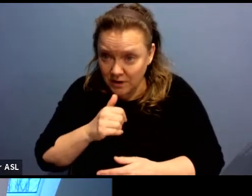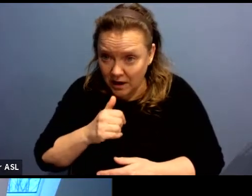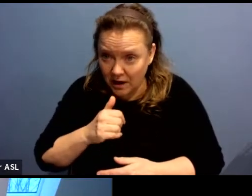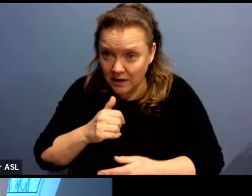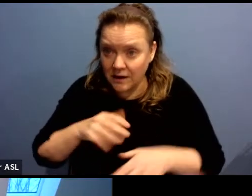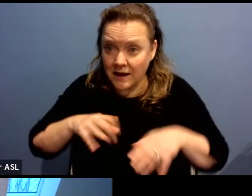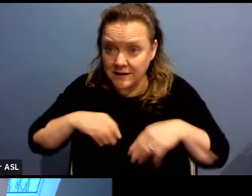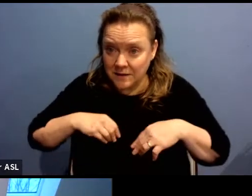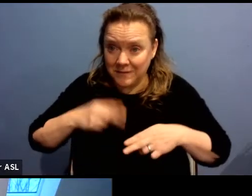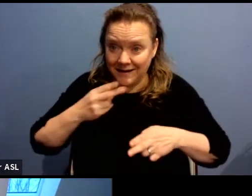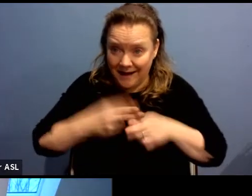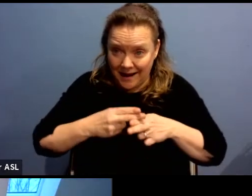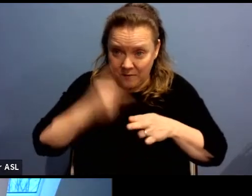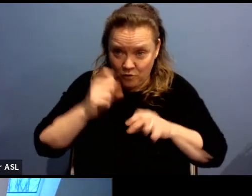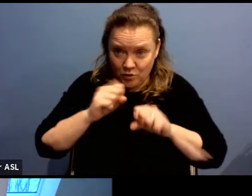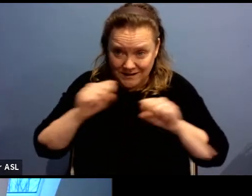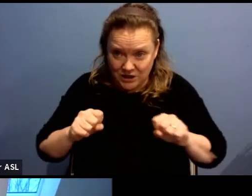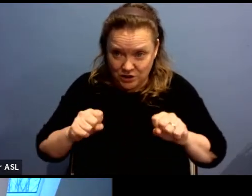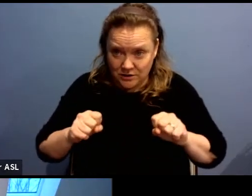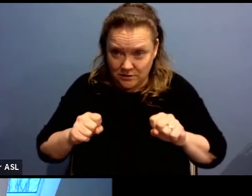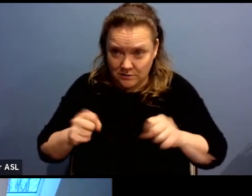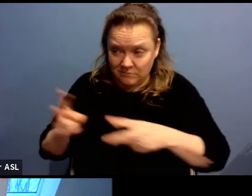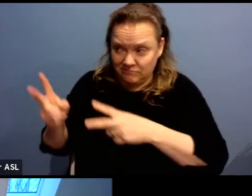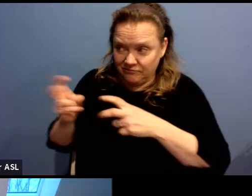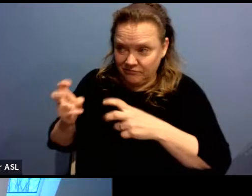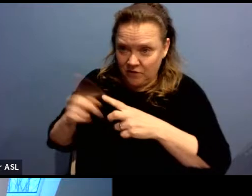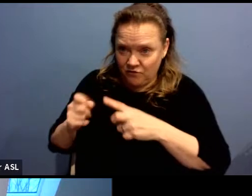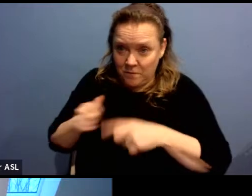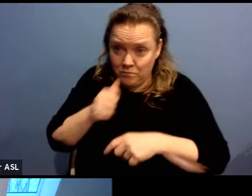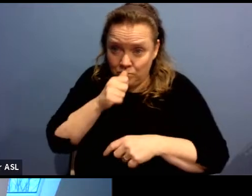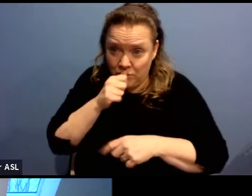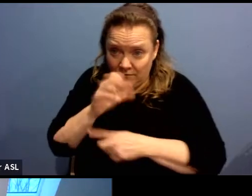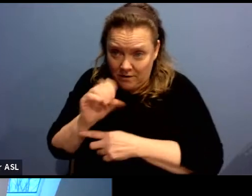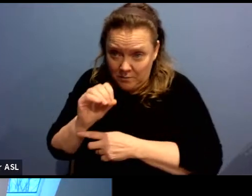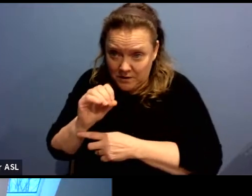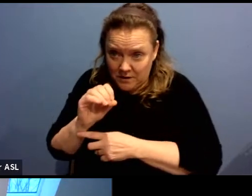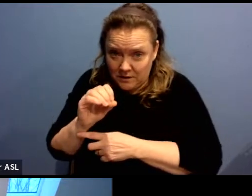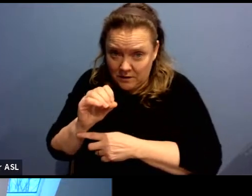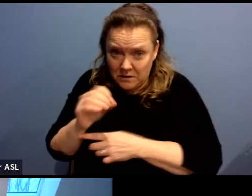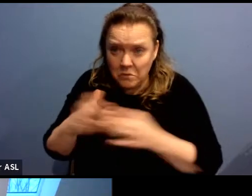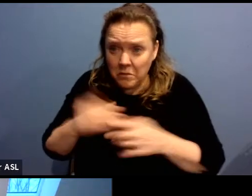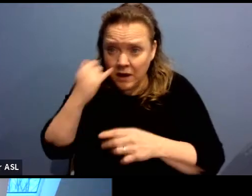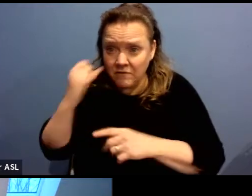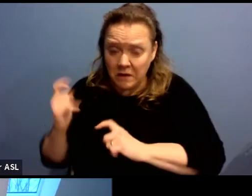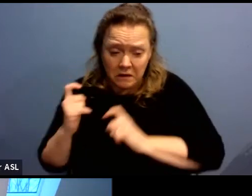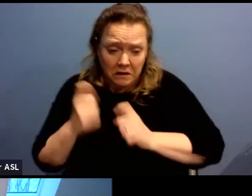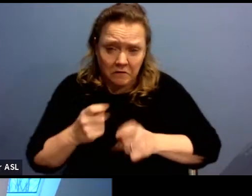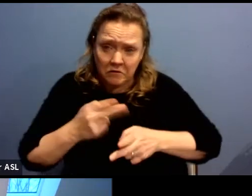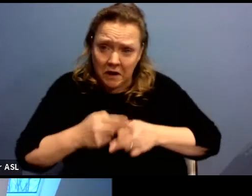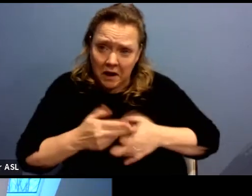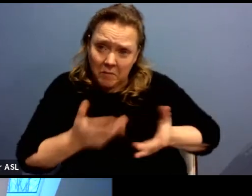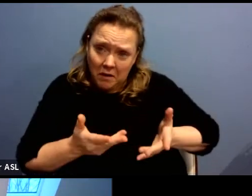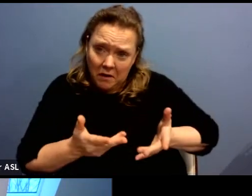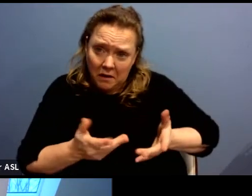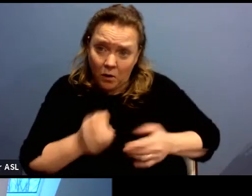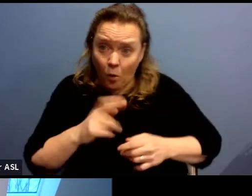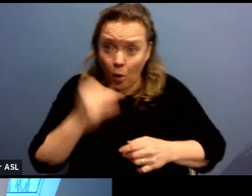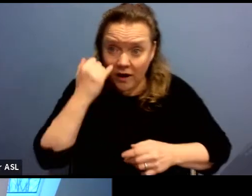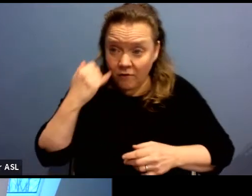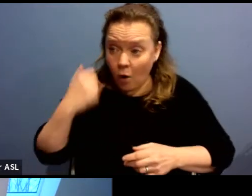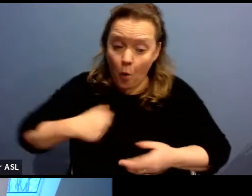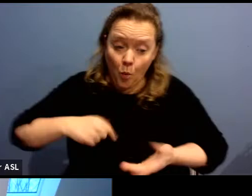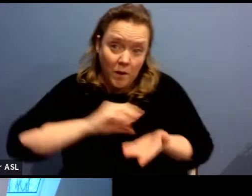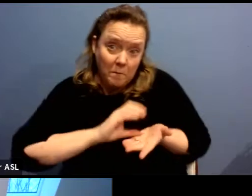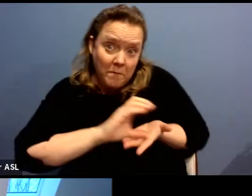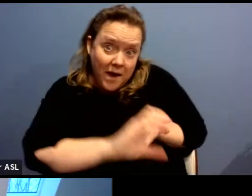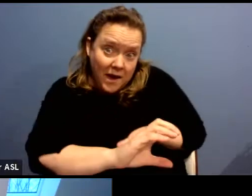private companies, either for free or for a fee. While conversations have been authorized by the board